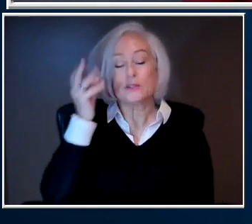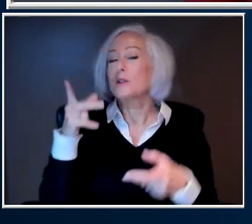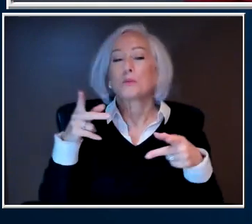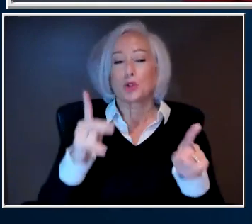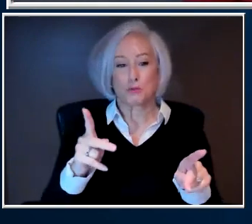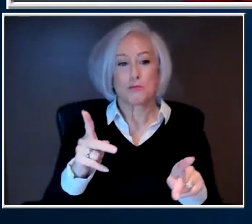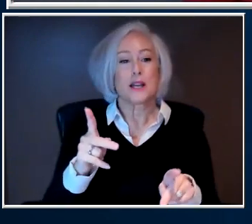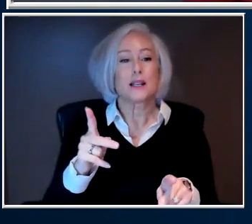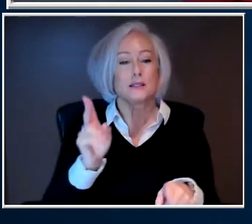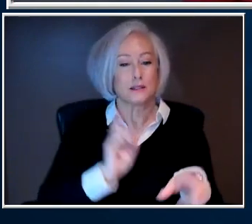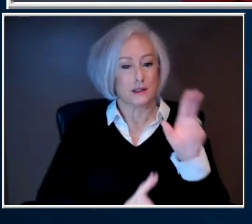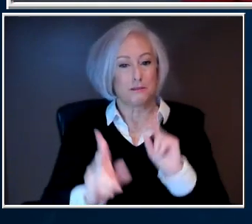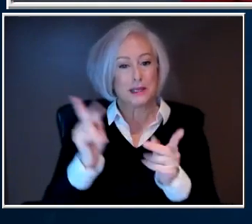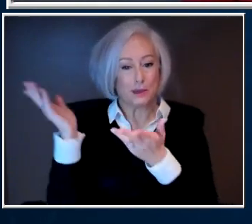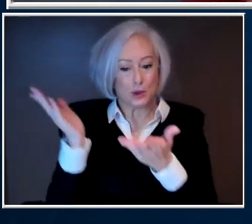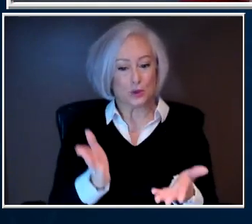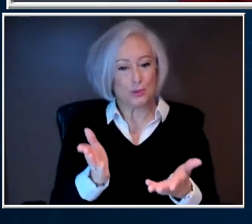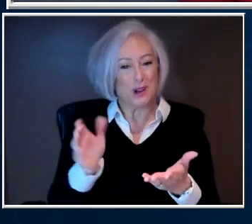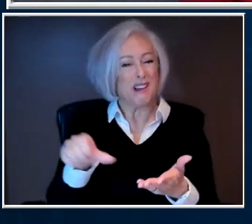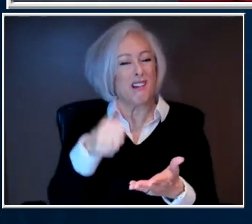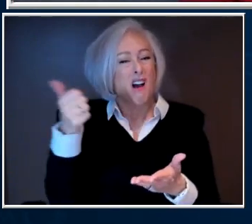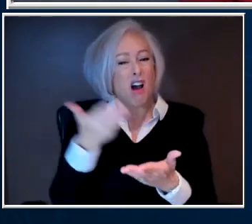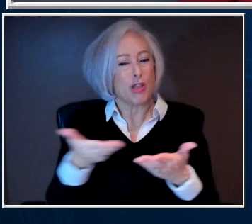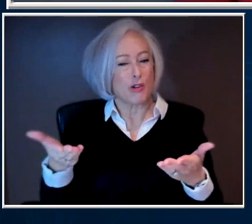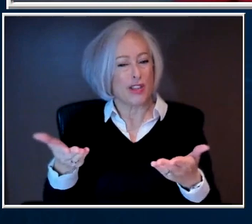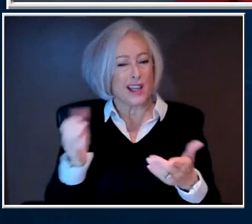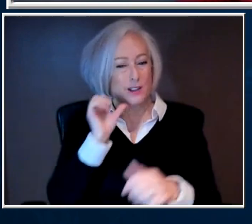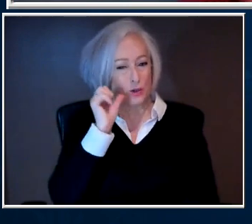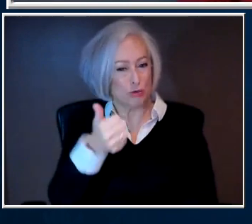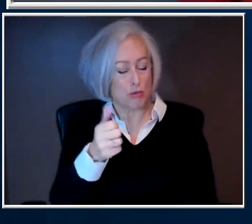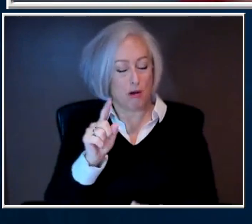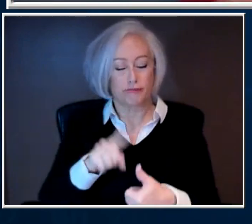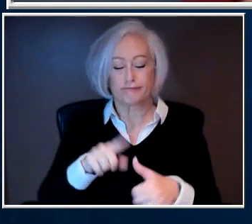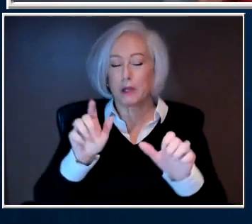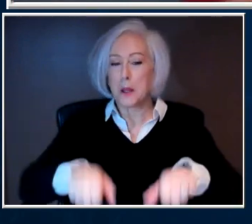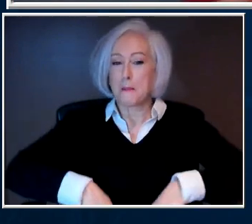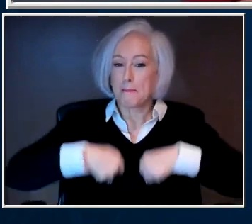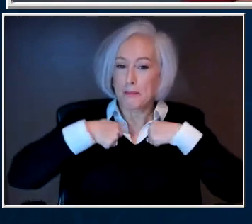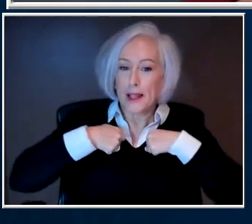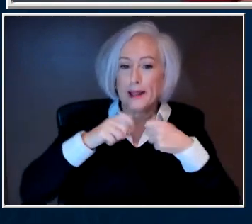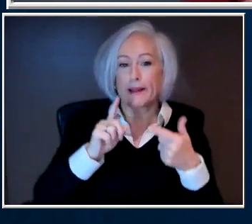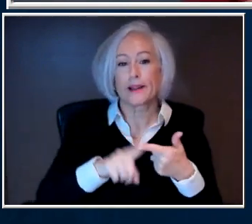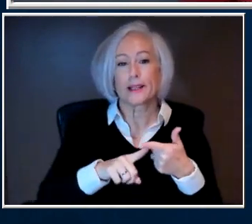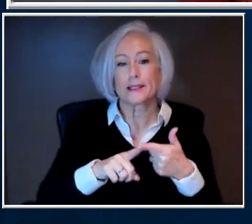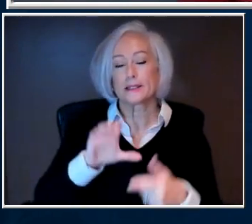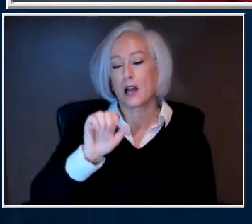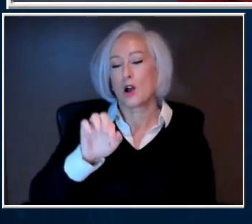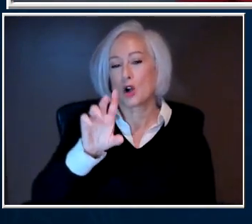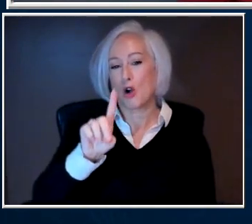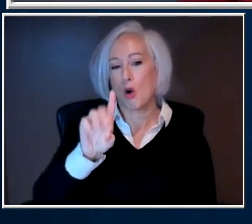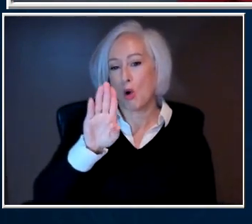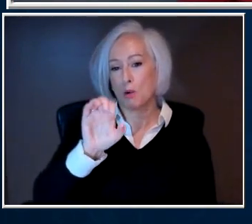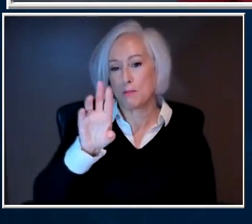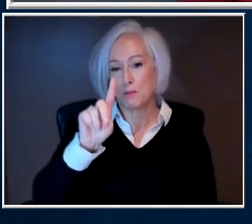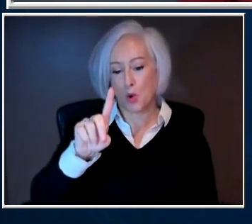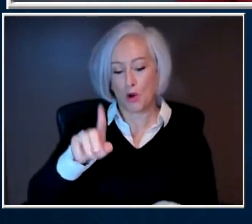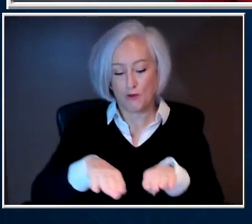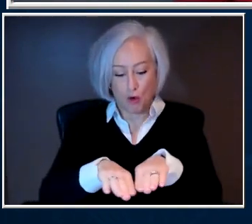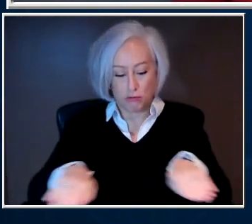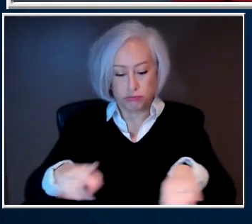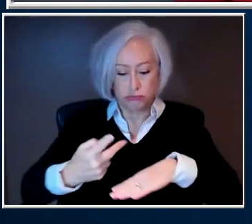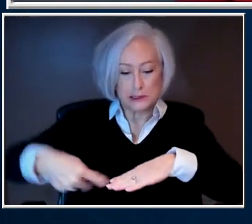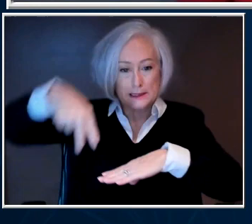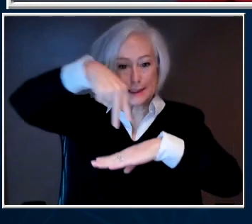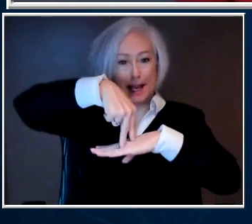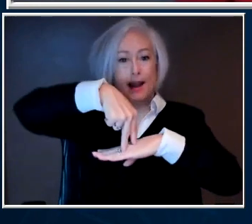few extra things into Arrowhead tomorrow, like blankets, cardboard pieces that they can stand on. How does the clinic at